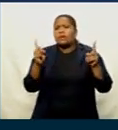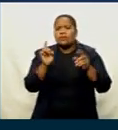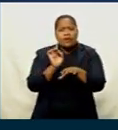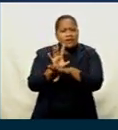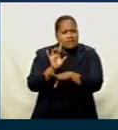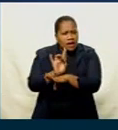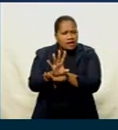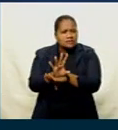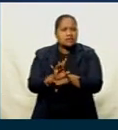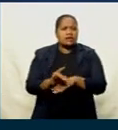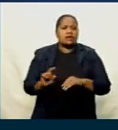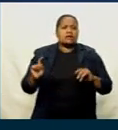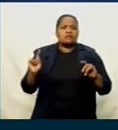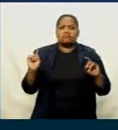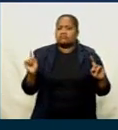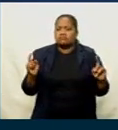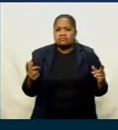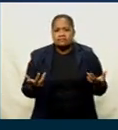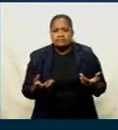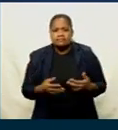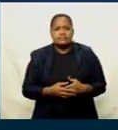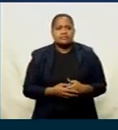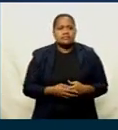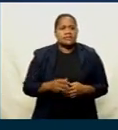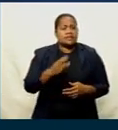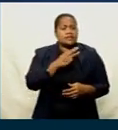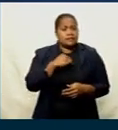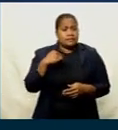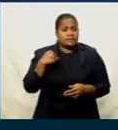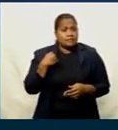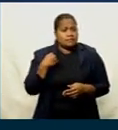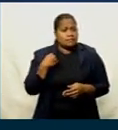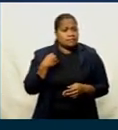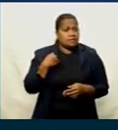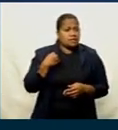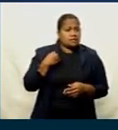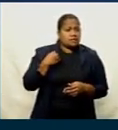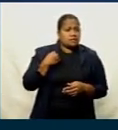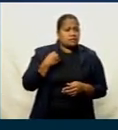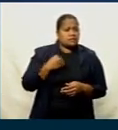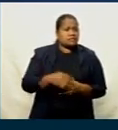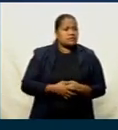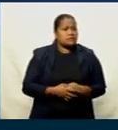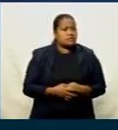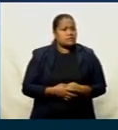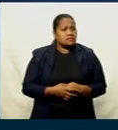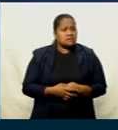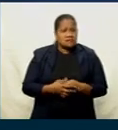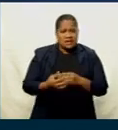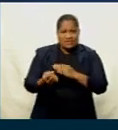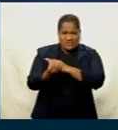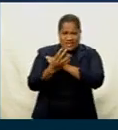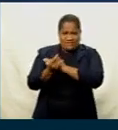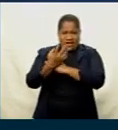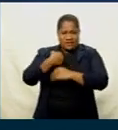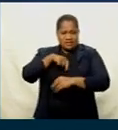what the medical minister health officers that are going around have been advising us to stay